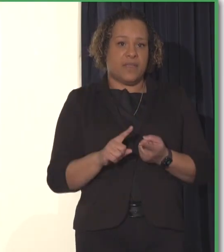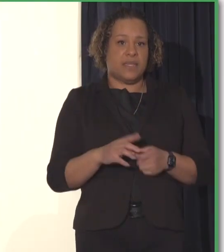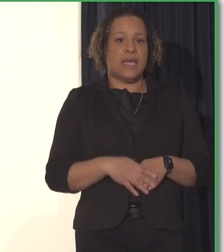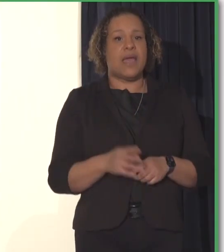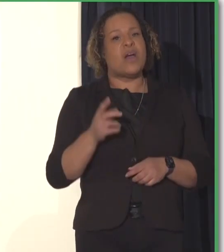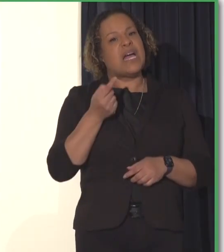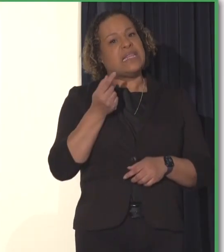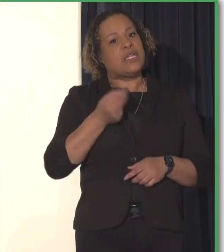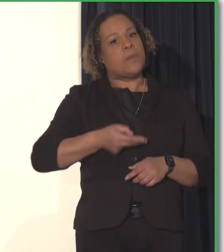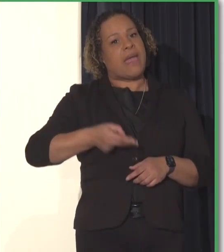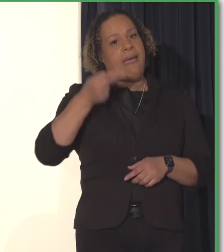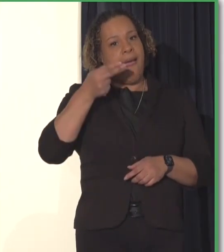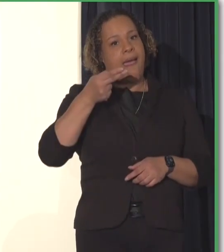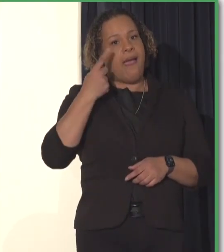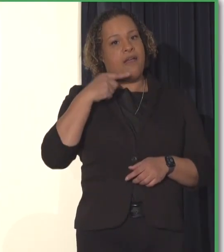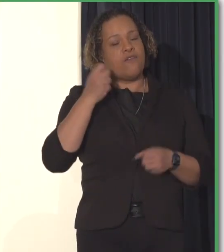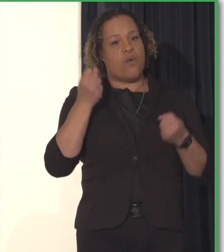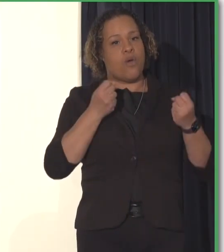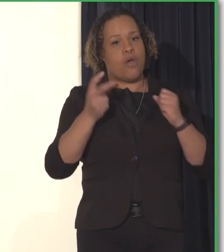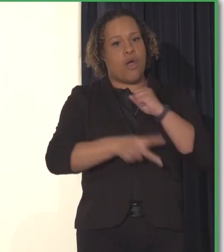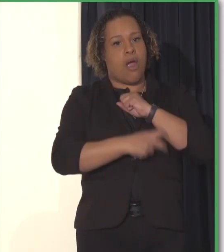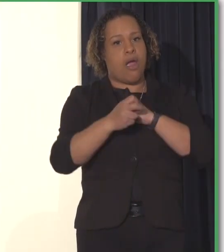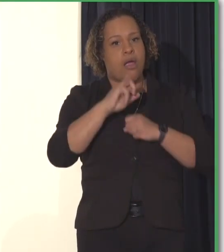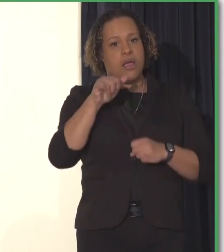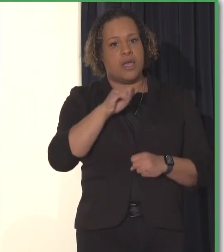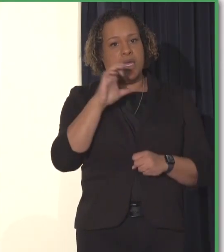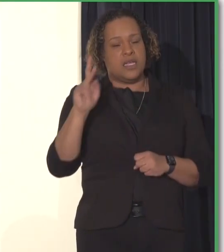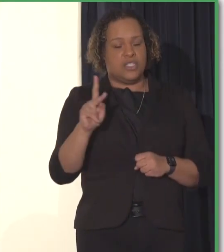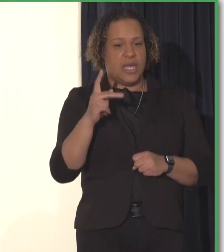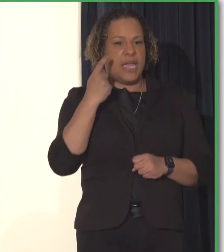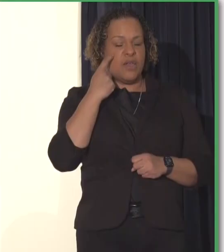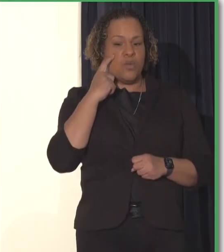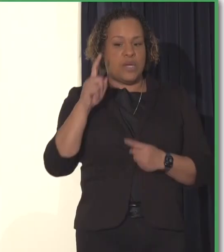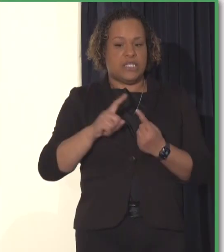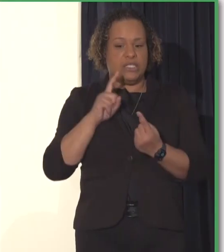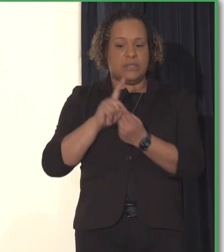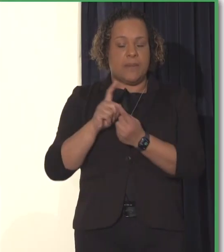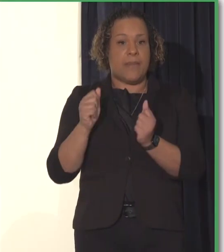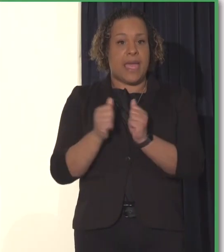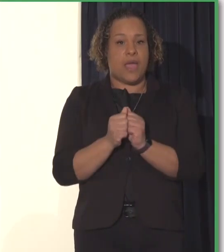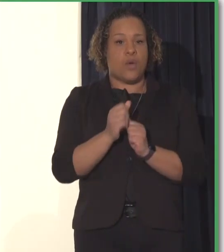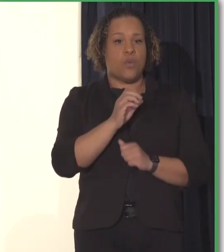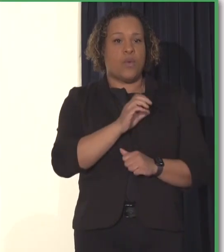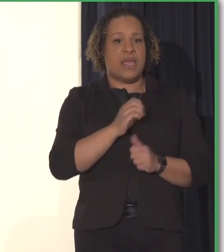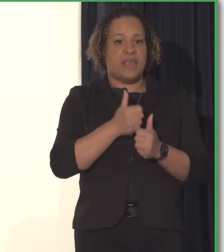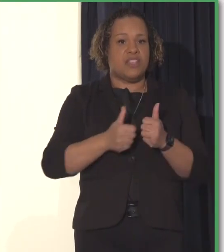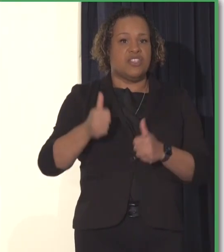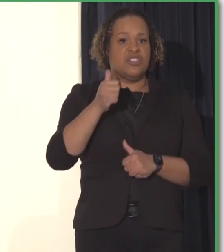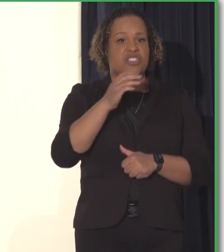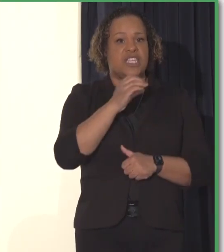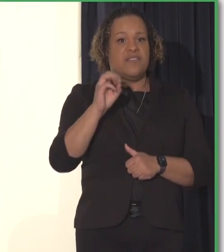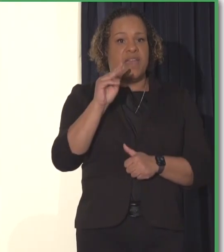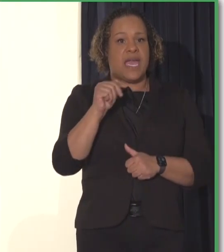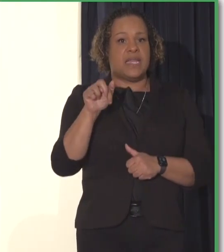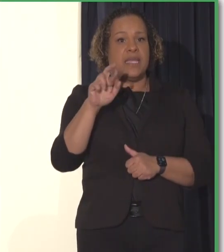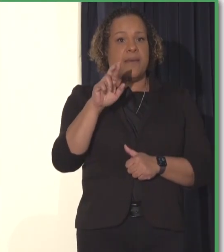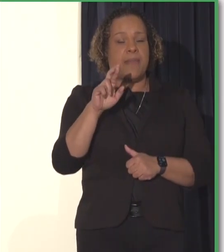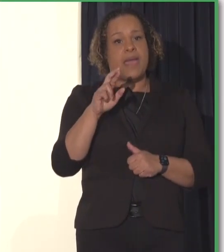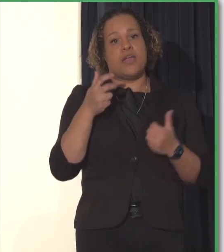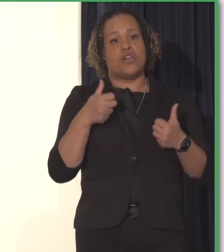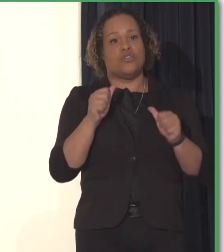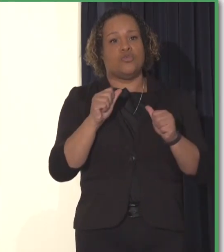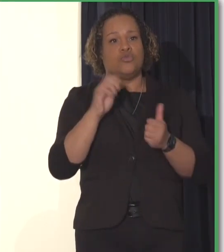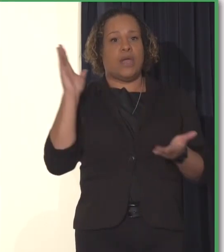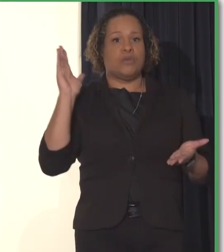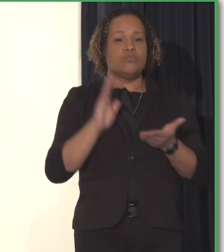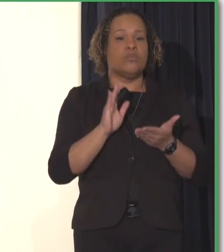carjackings. We just met on that today with the chief and the mayor. We have a plan forthcoming to try to knock that down, so stay tuned for